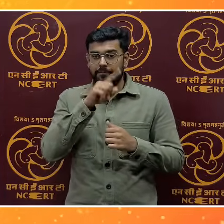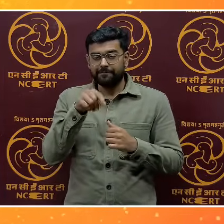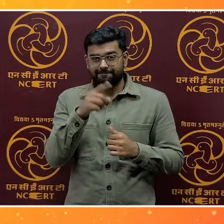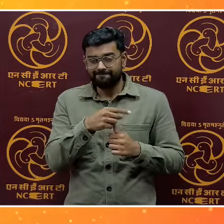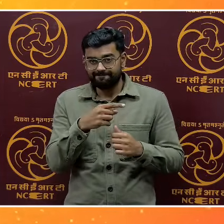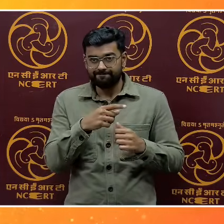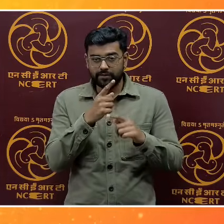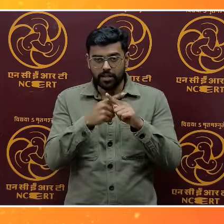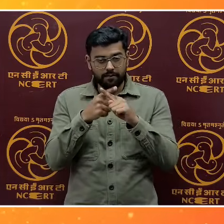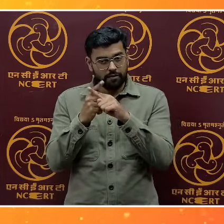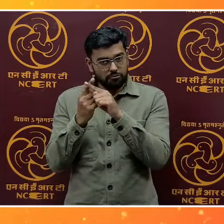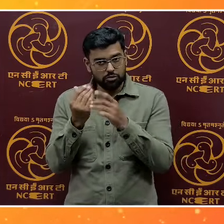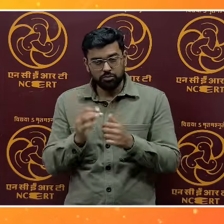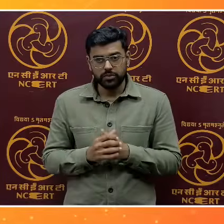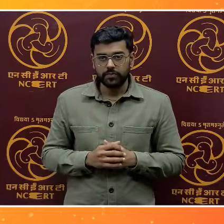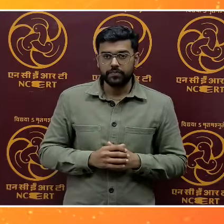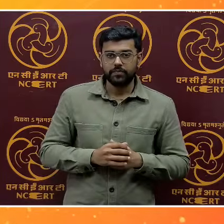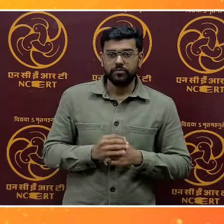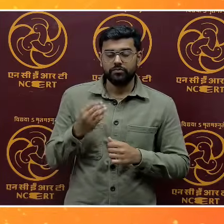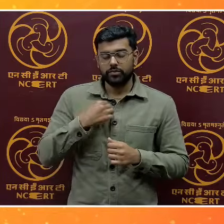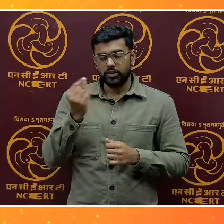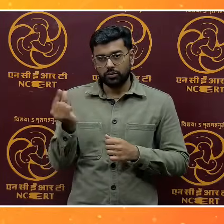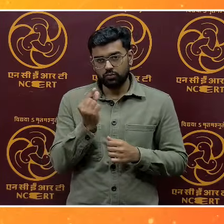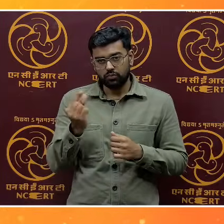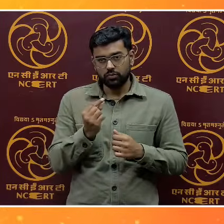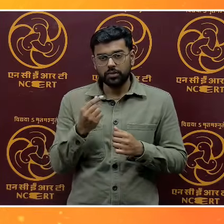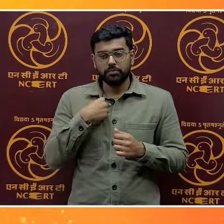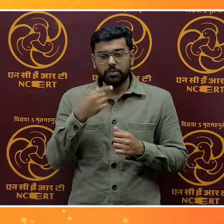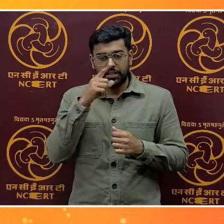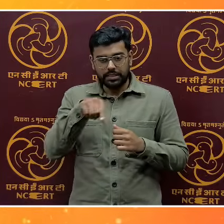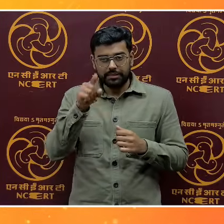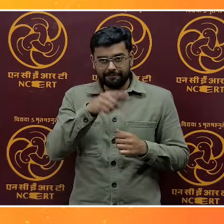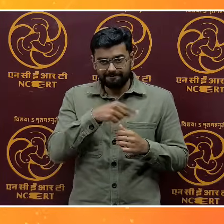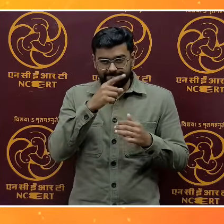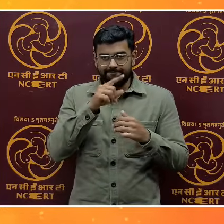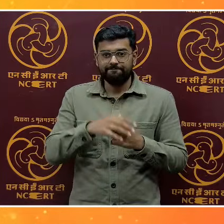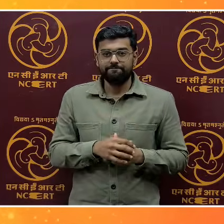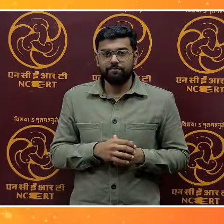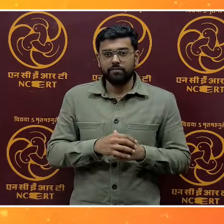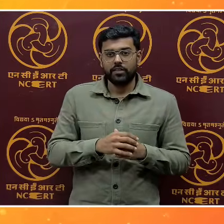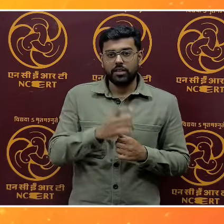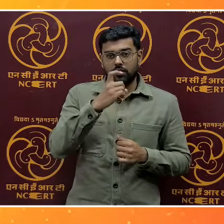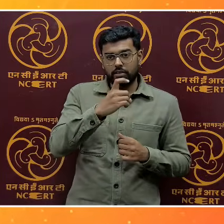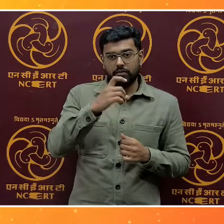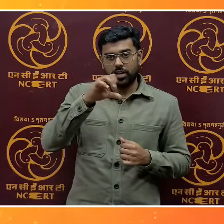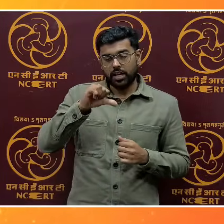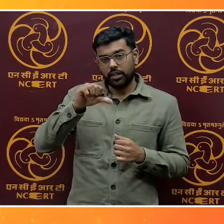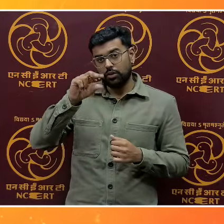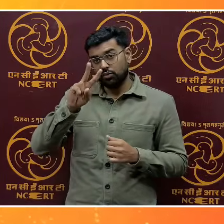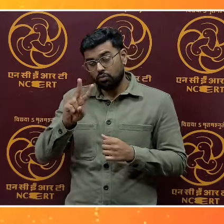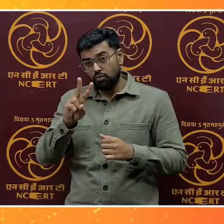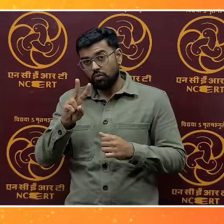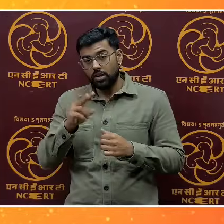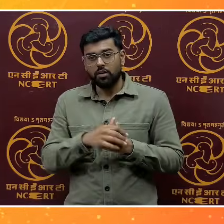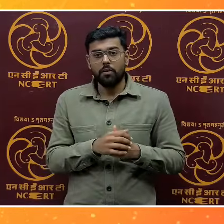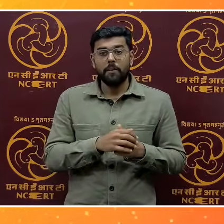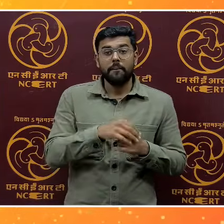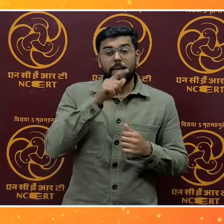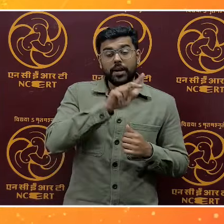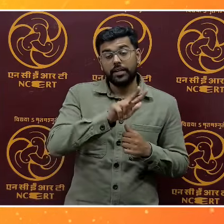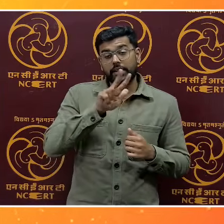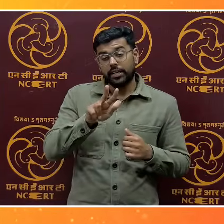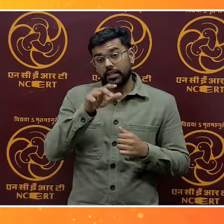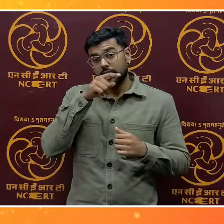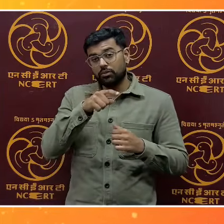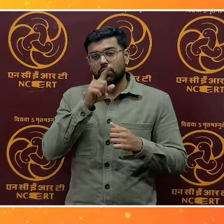will try to use that and I will try to cancel 792 and 88 with